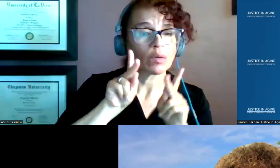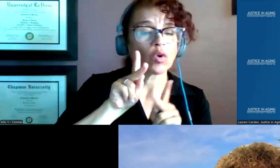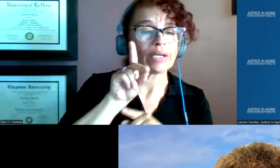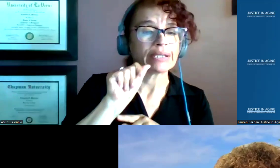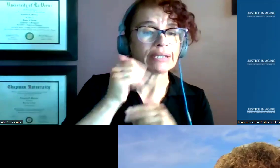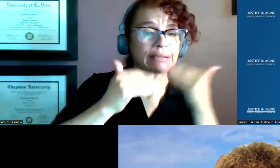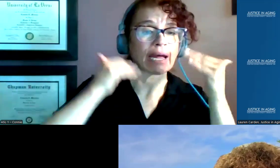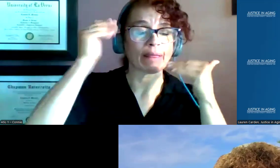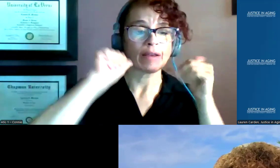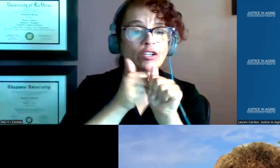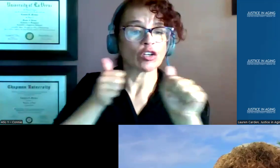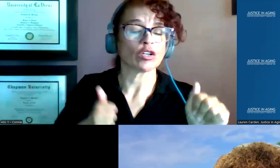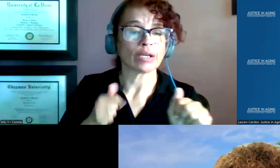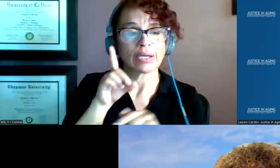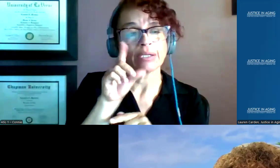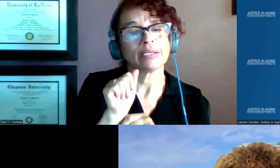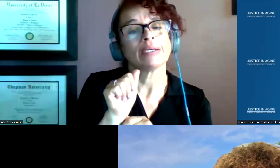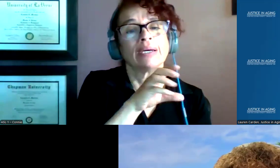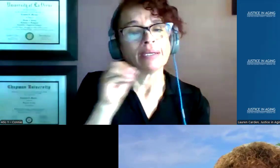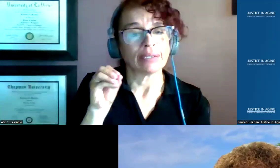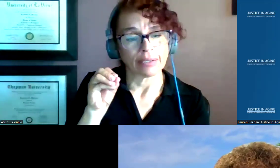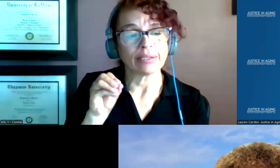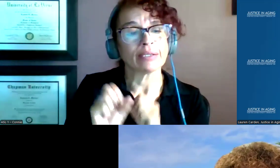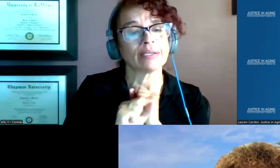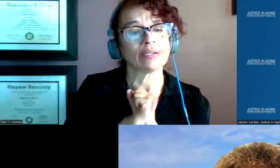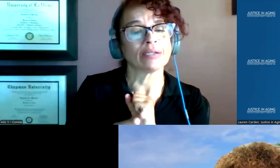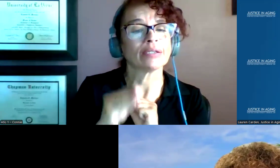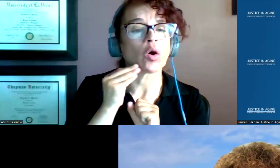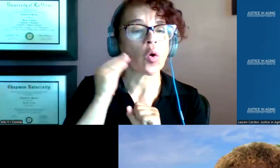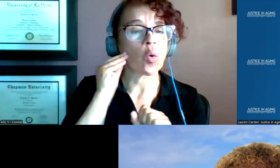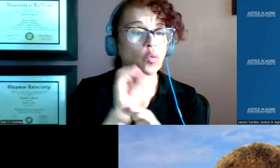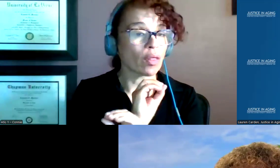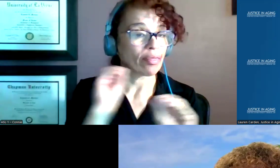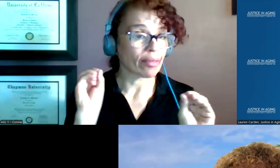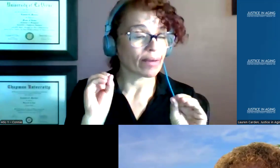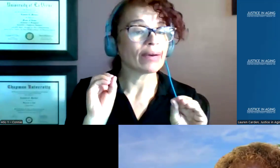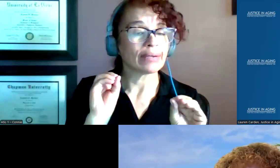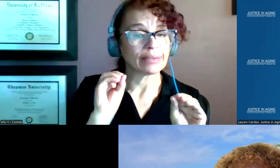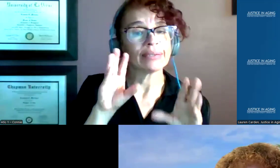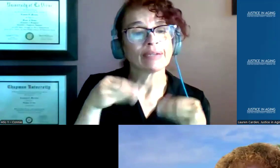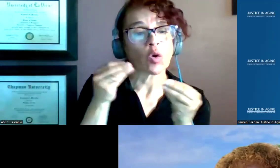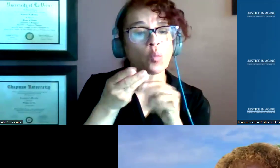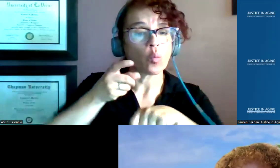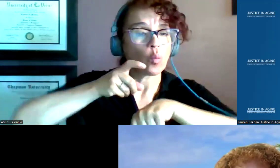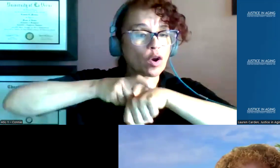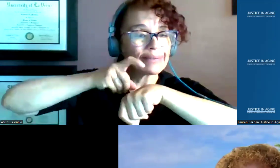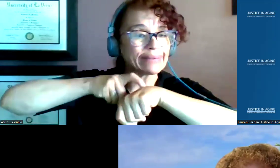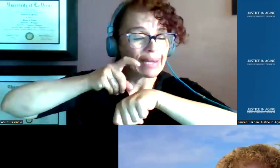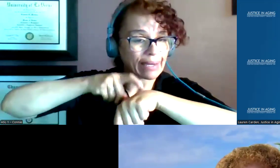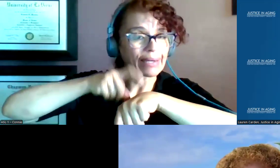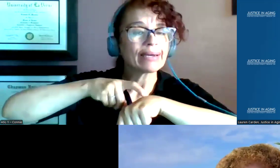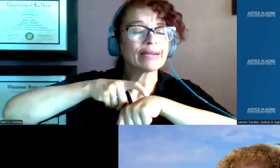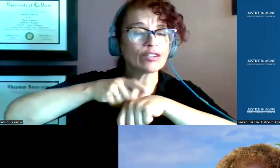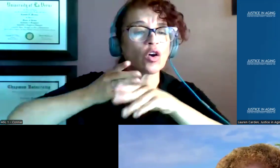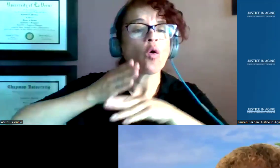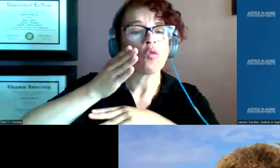avoid eviction, housing instability, and potential homelessness just by giving them more time to pay back any